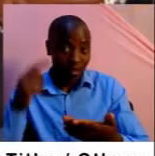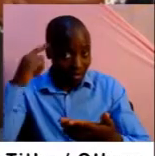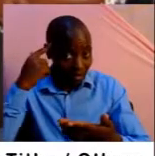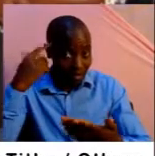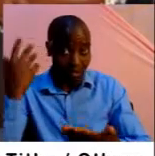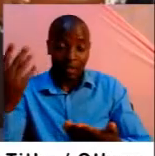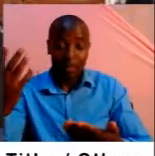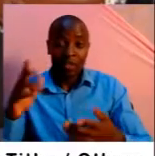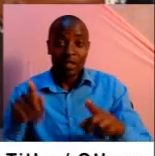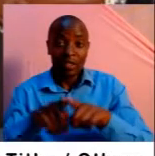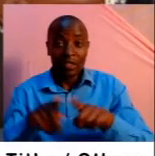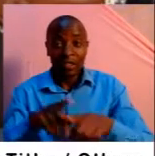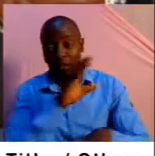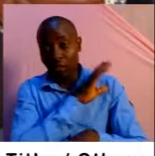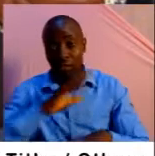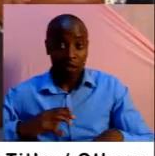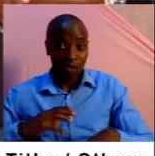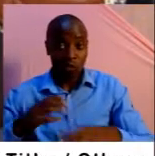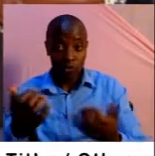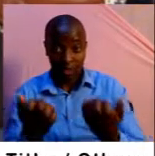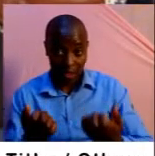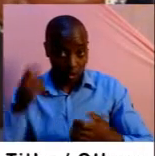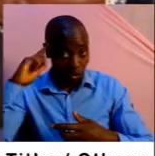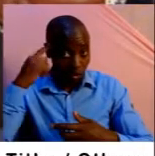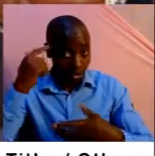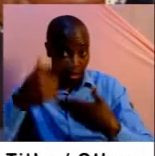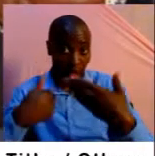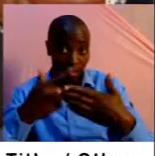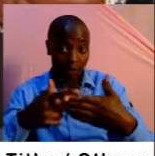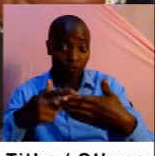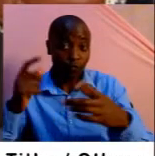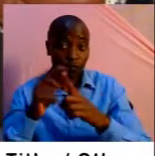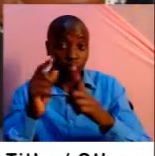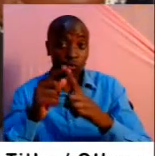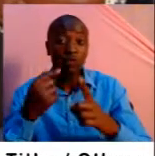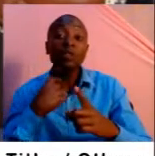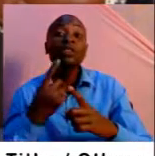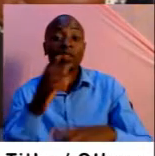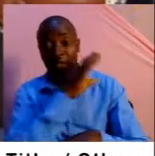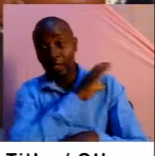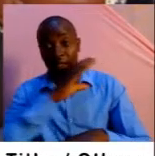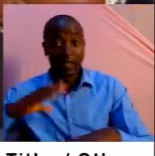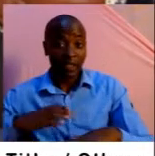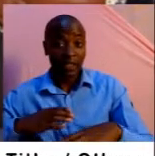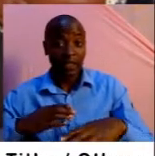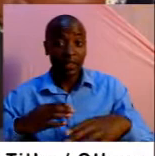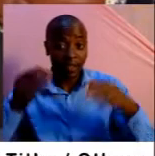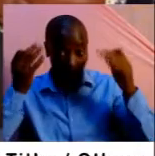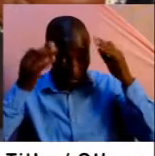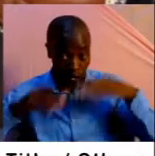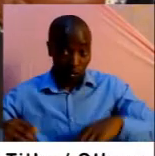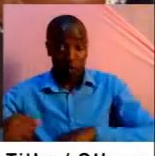as Christians we really need to think about. And you know the word of God says that Christ is the groom, and we